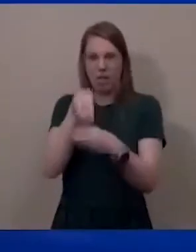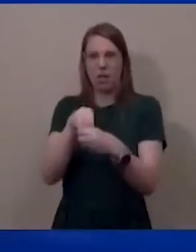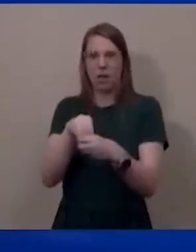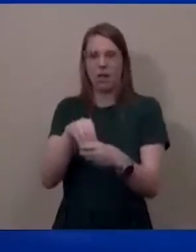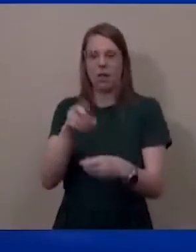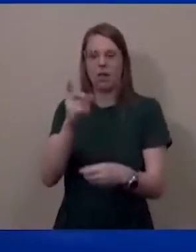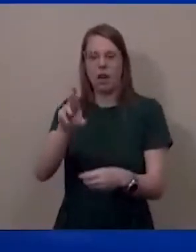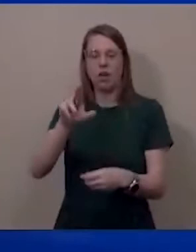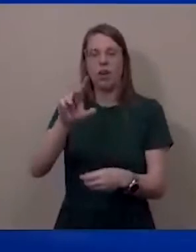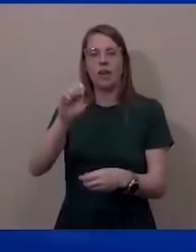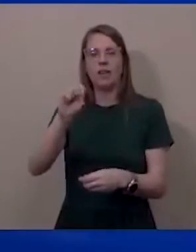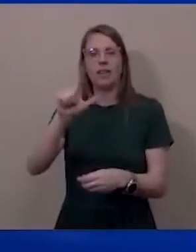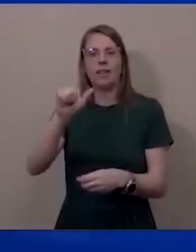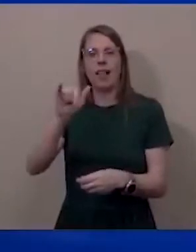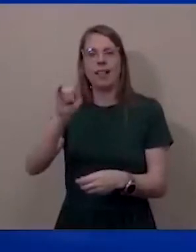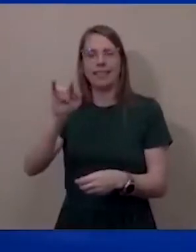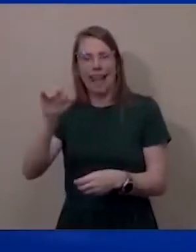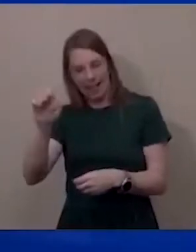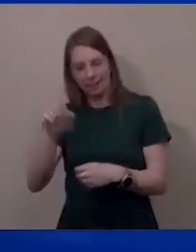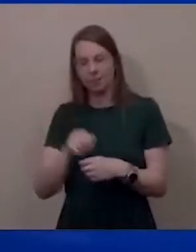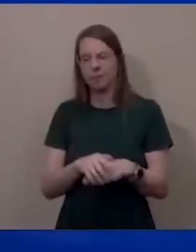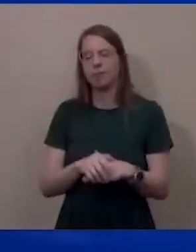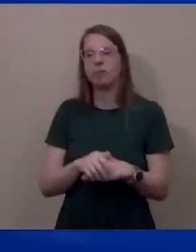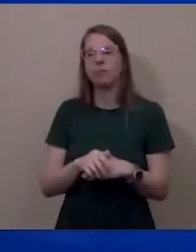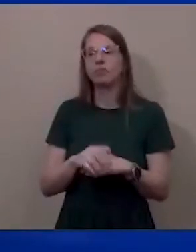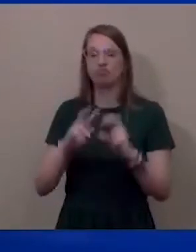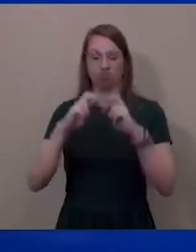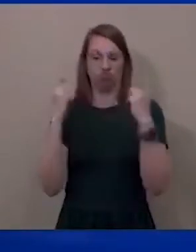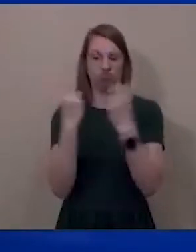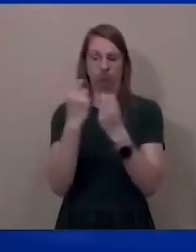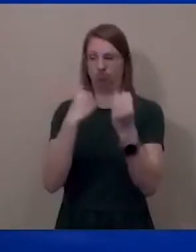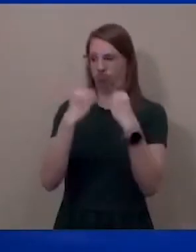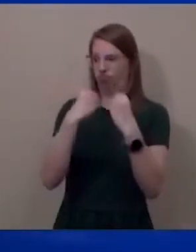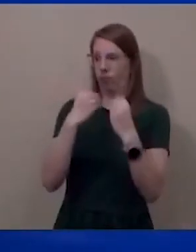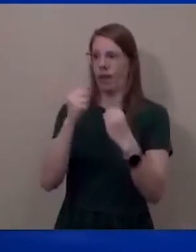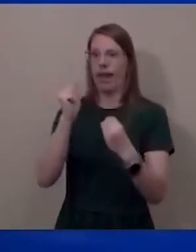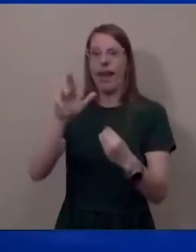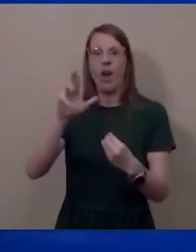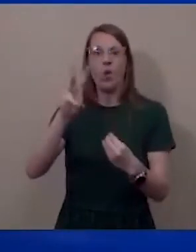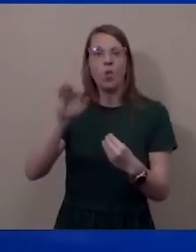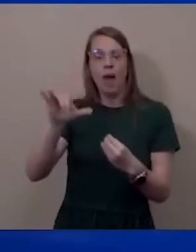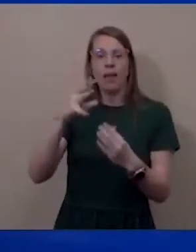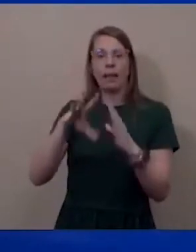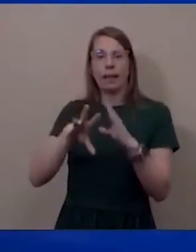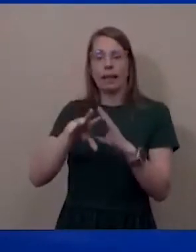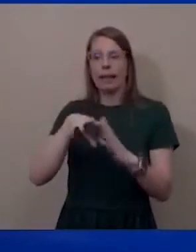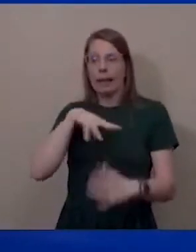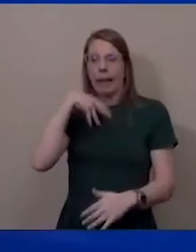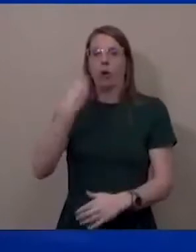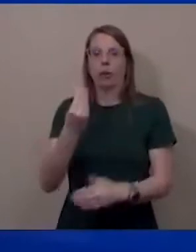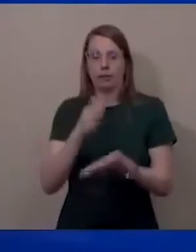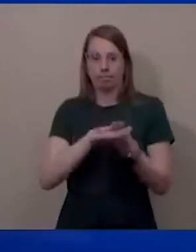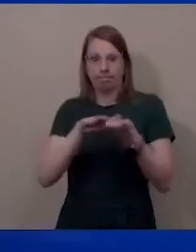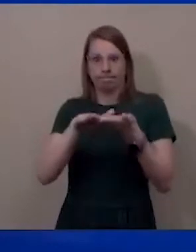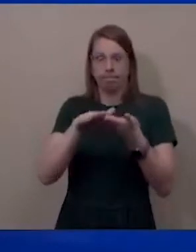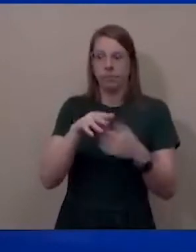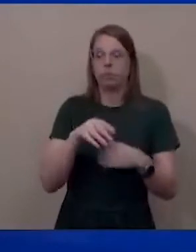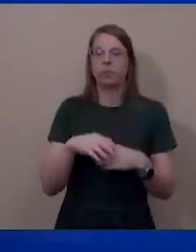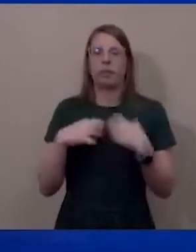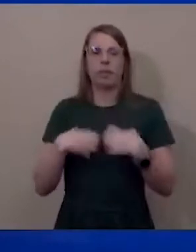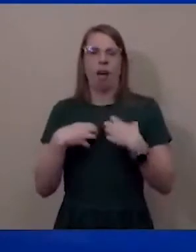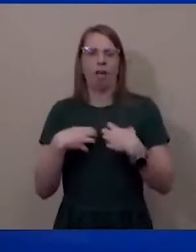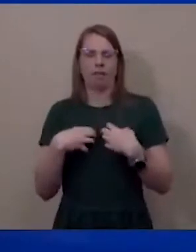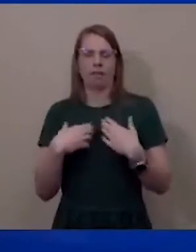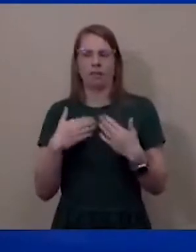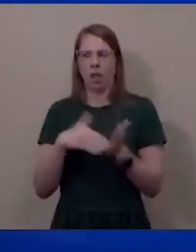if you're listening this morning. But we were sitting around a table, we were all talking, what's the best form of airway clearance? Because we have entertaining things to talk about. We're a bunch of lung doctors. We're